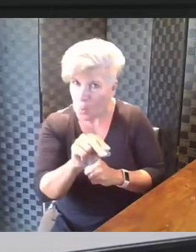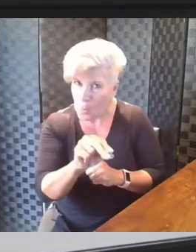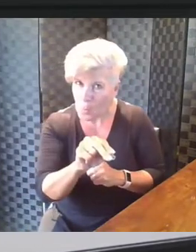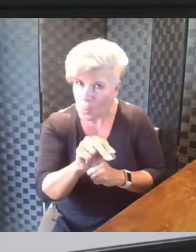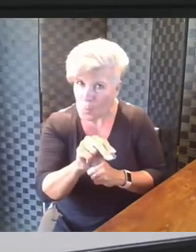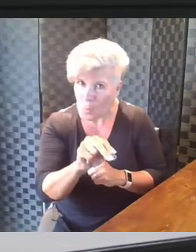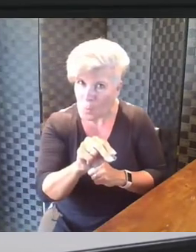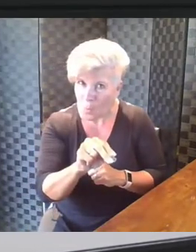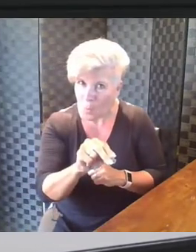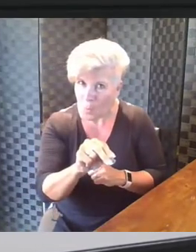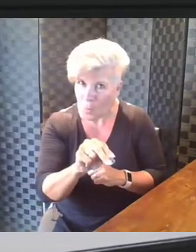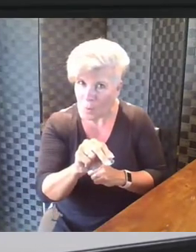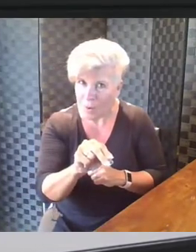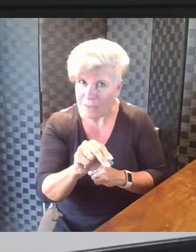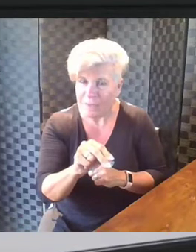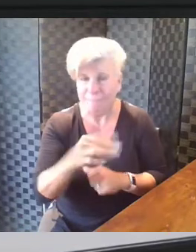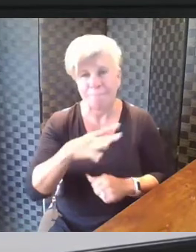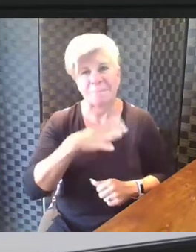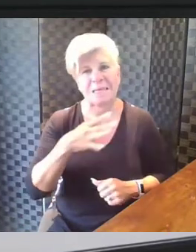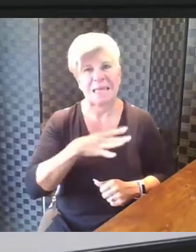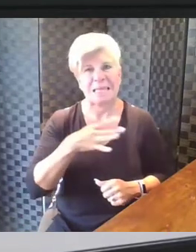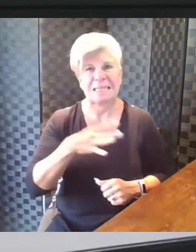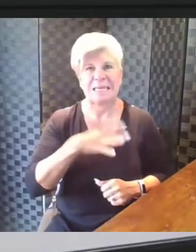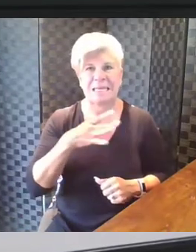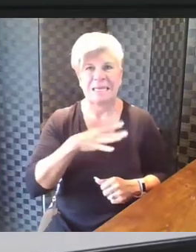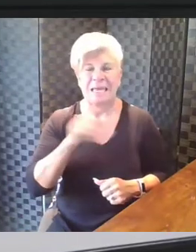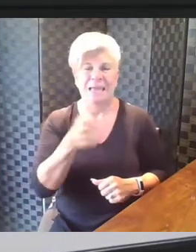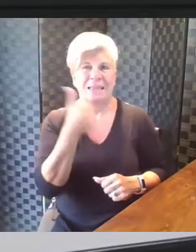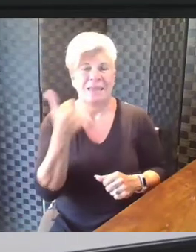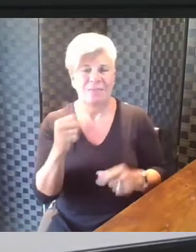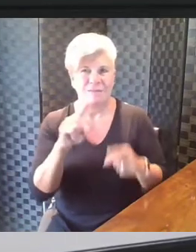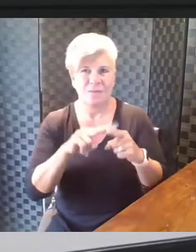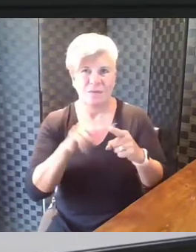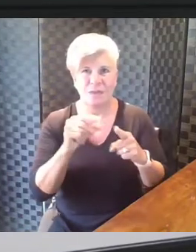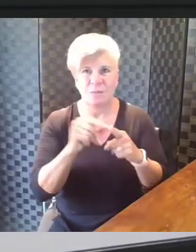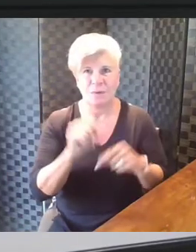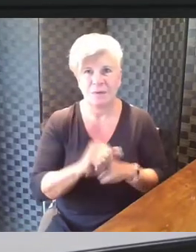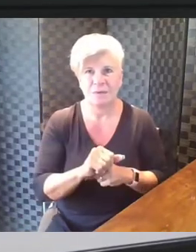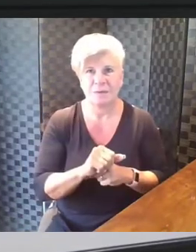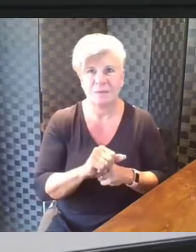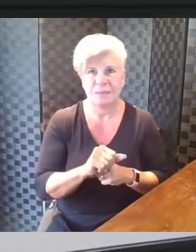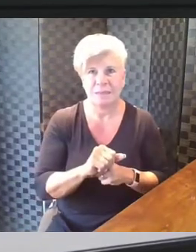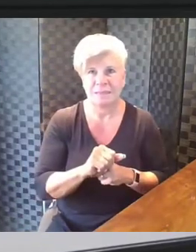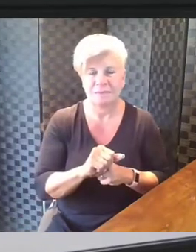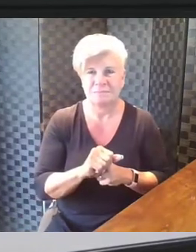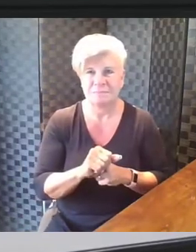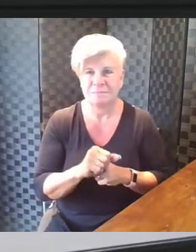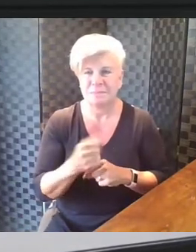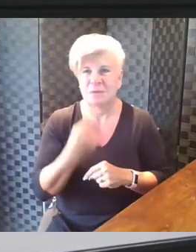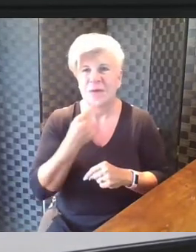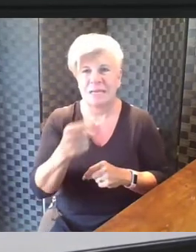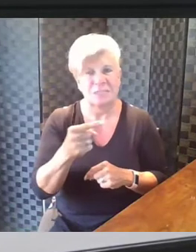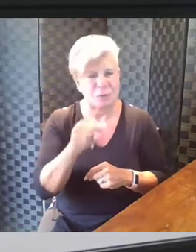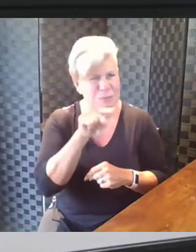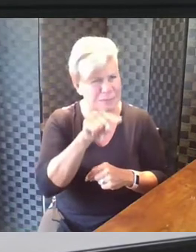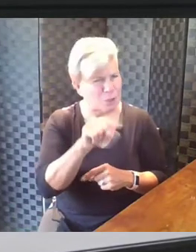No, but guess I told him. I told him politely. That's another vocabulary word. I told him no politely.